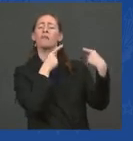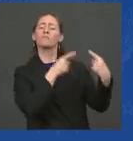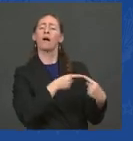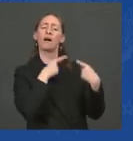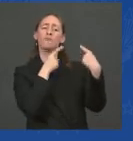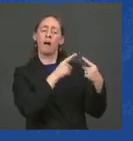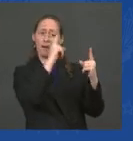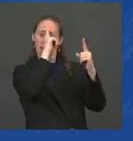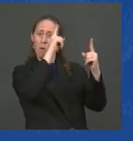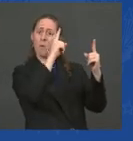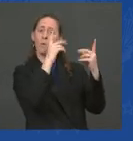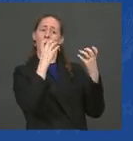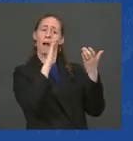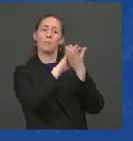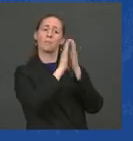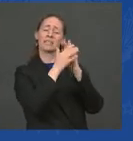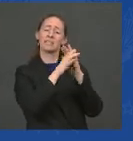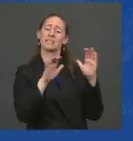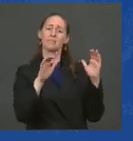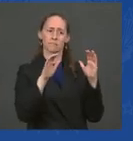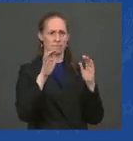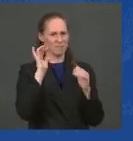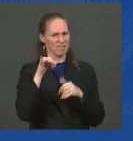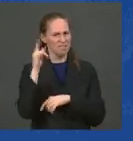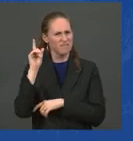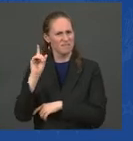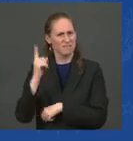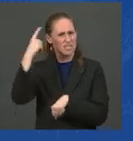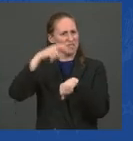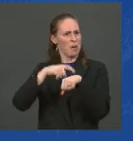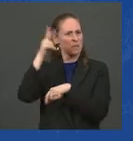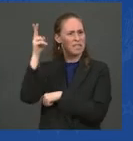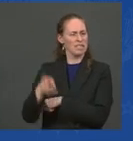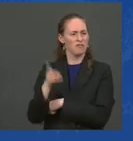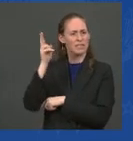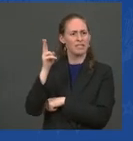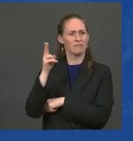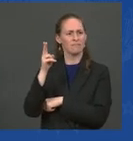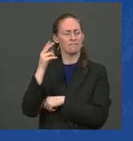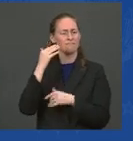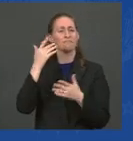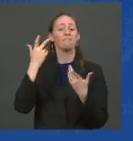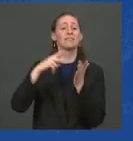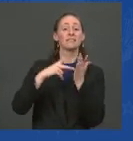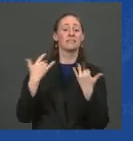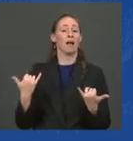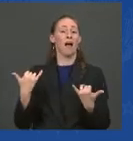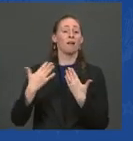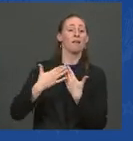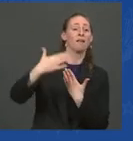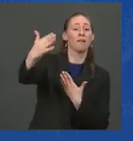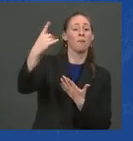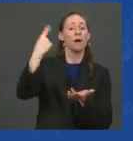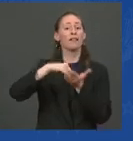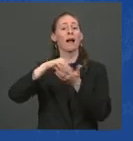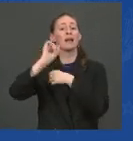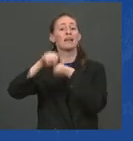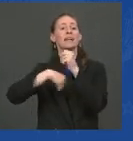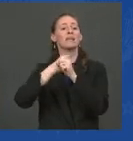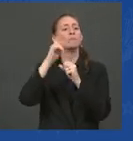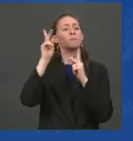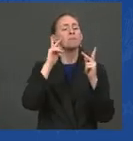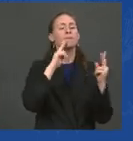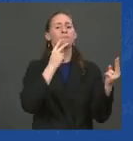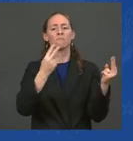written, and men will read it for 1,000 years in amazement and wonder how it ever happened.